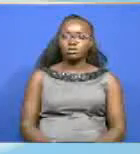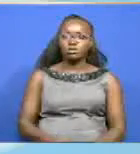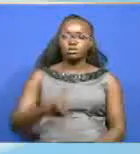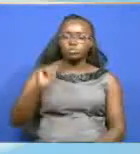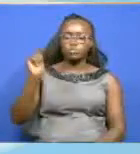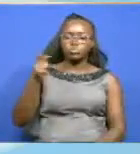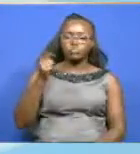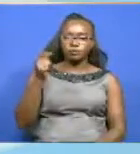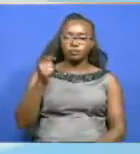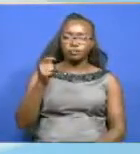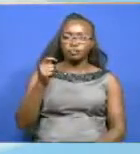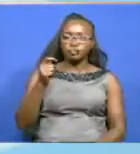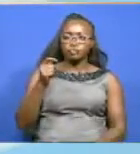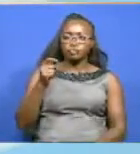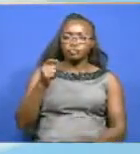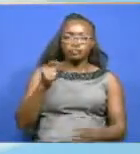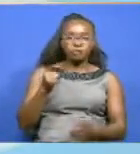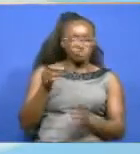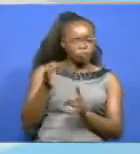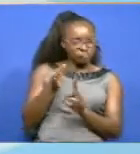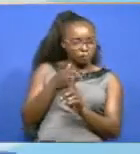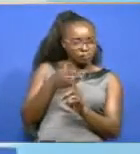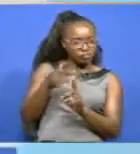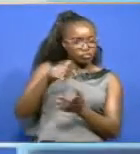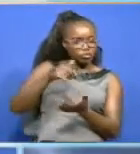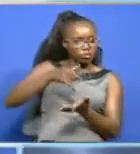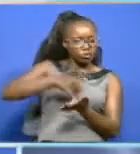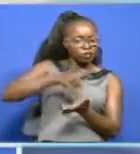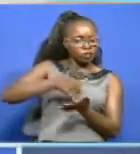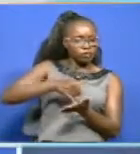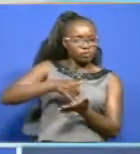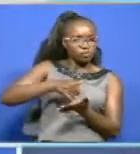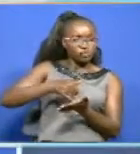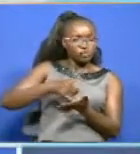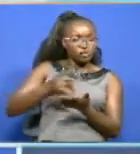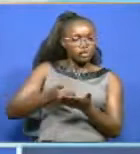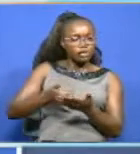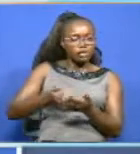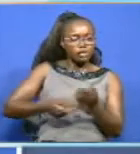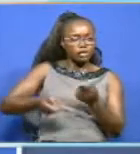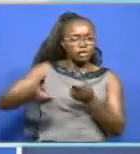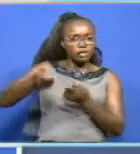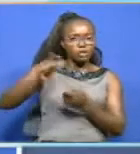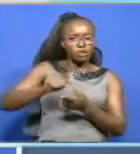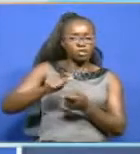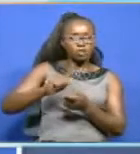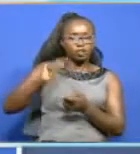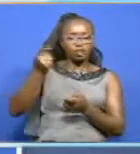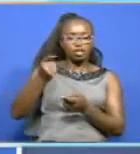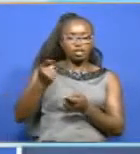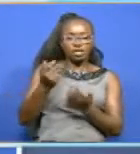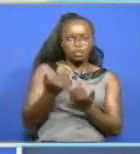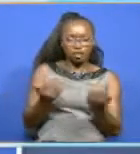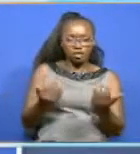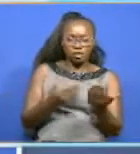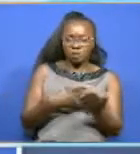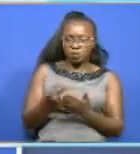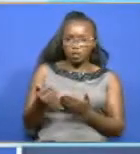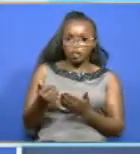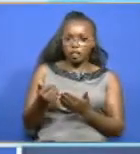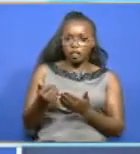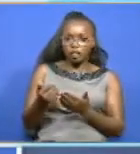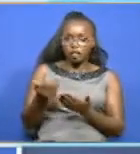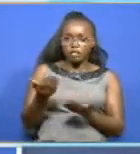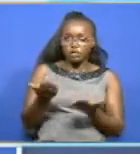Kenya is wooing Iran to increase the uptake of Kenyan goods in a bid to counter the trade imbalance, which